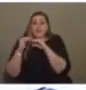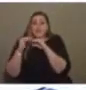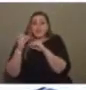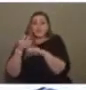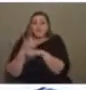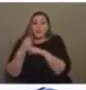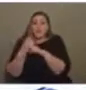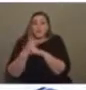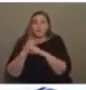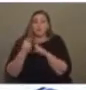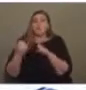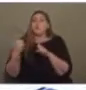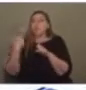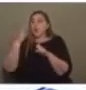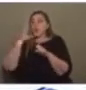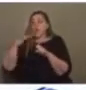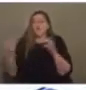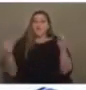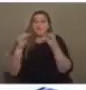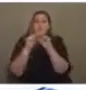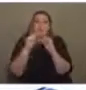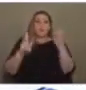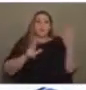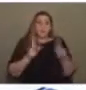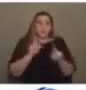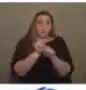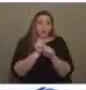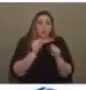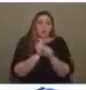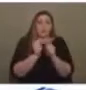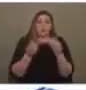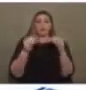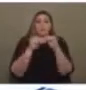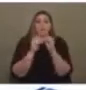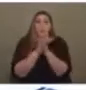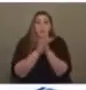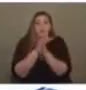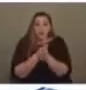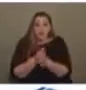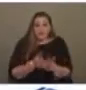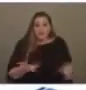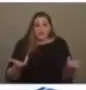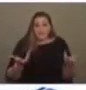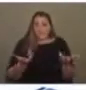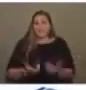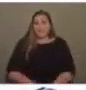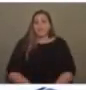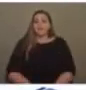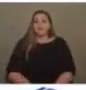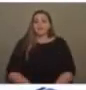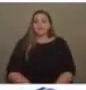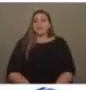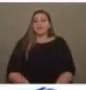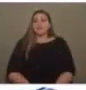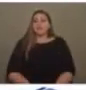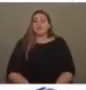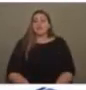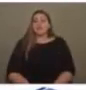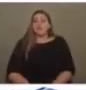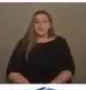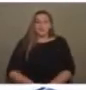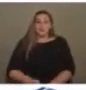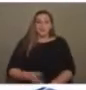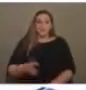an effect of more people working because they're going to find it even more attractive. Because Puerto Rico. But wait a minute. If you get like a